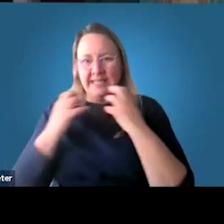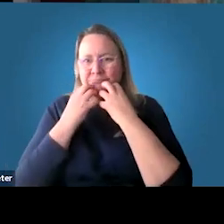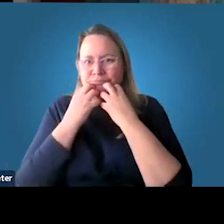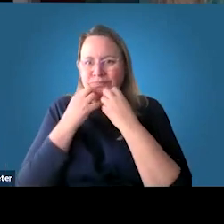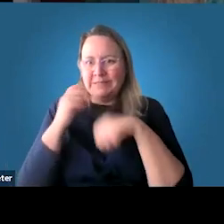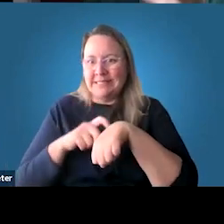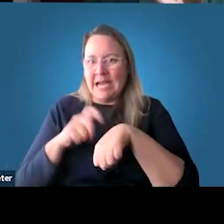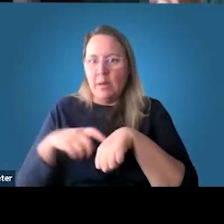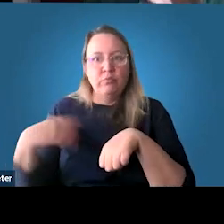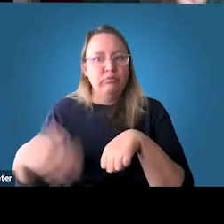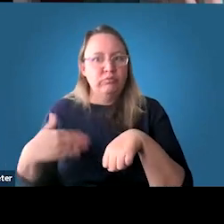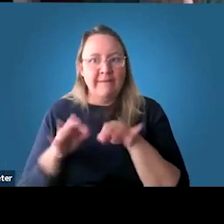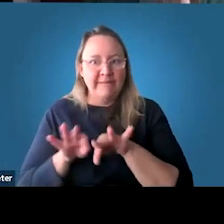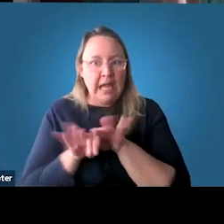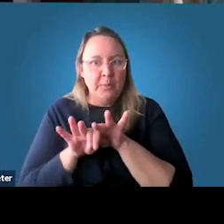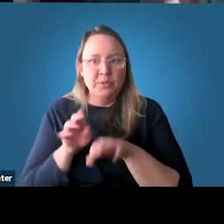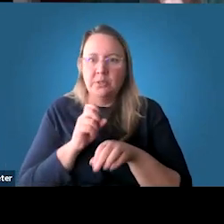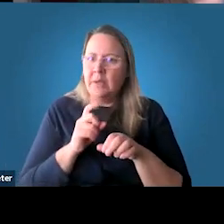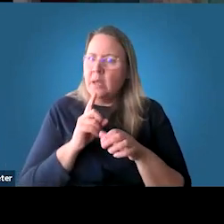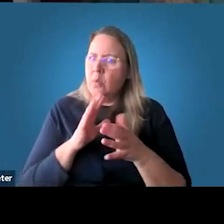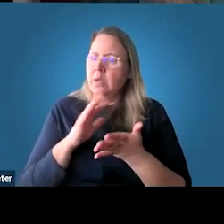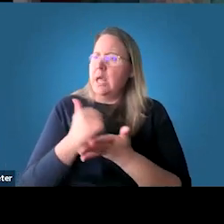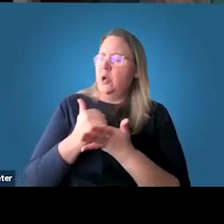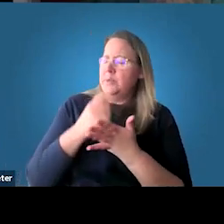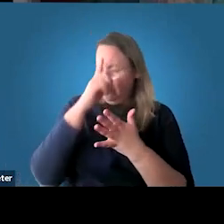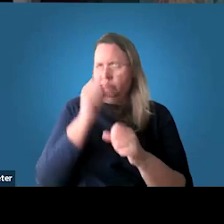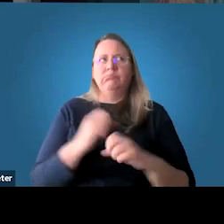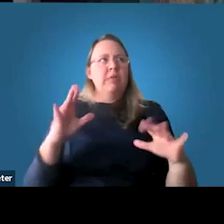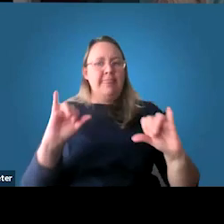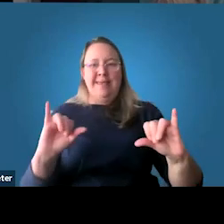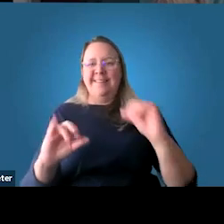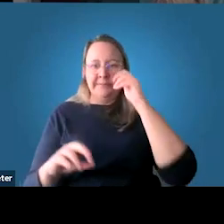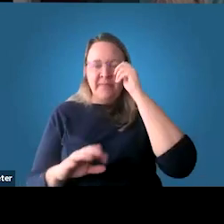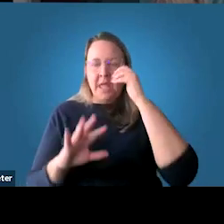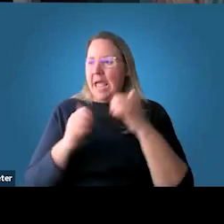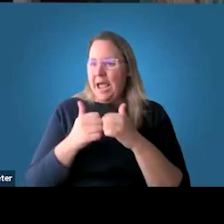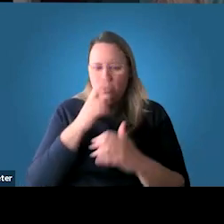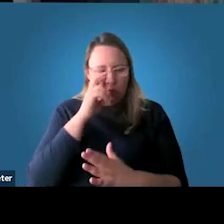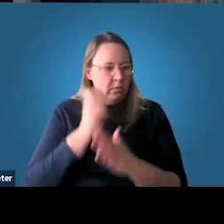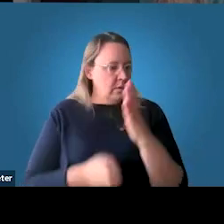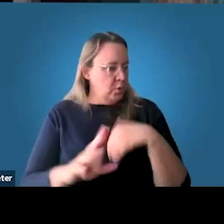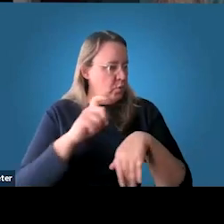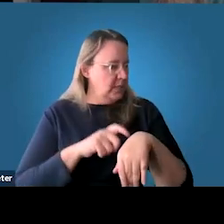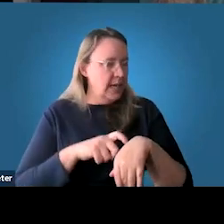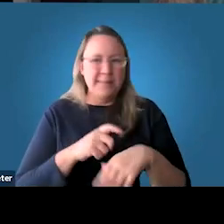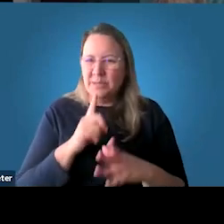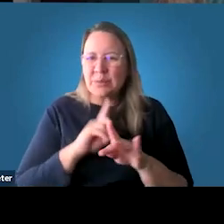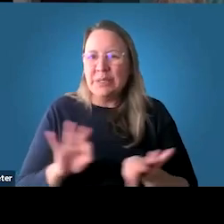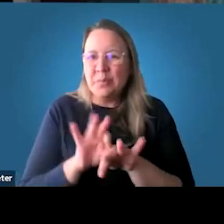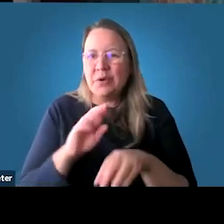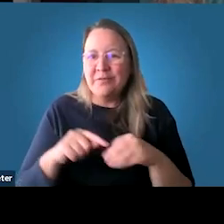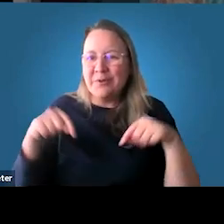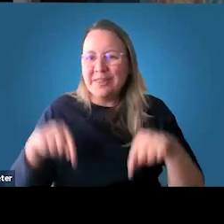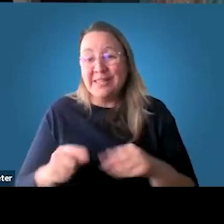days. And prioritization and how we're choosing to spend that time feels really, really important in this